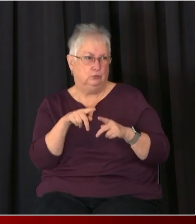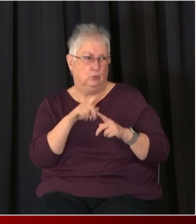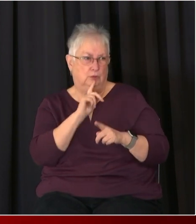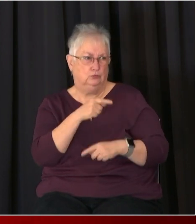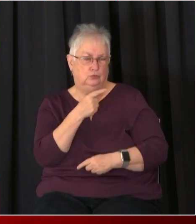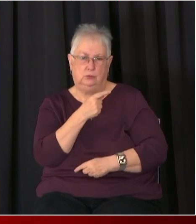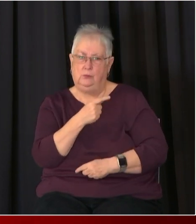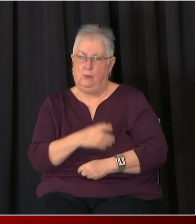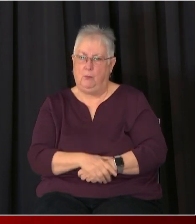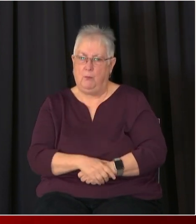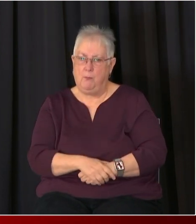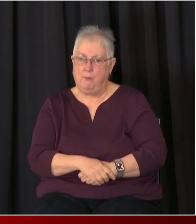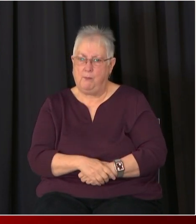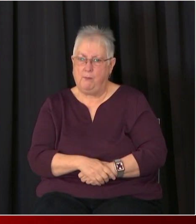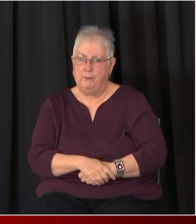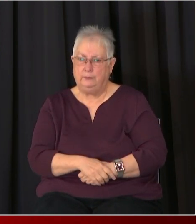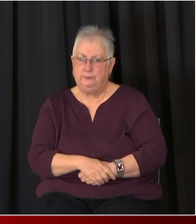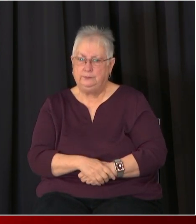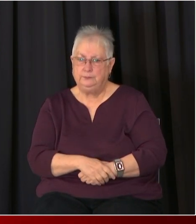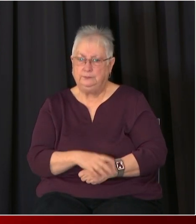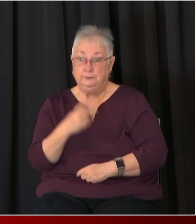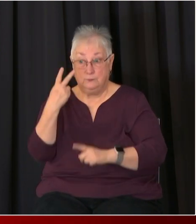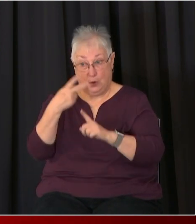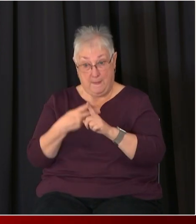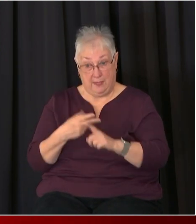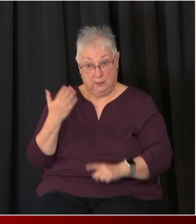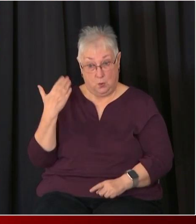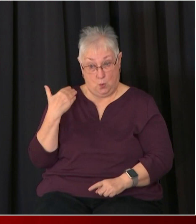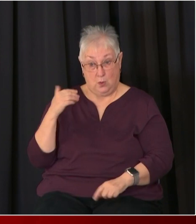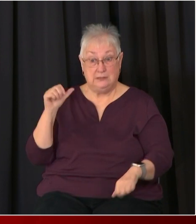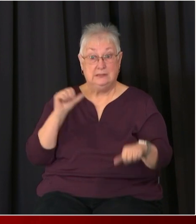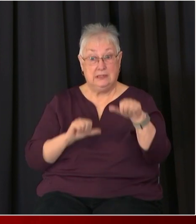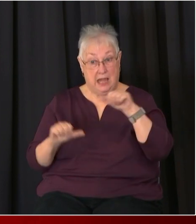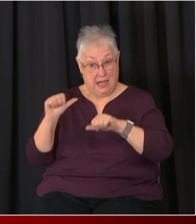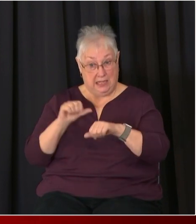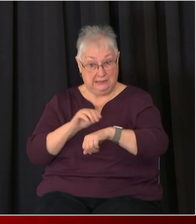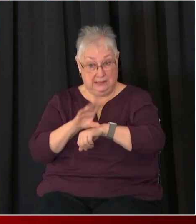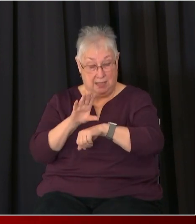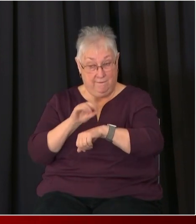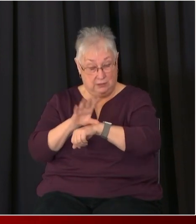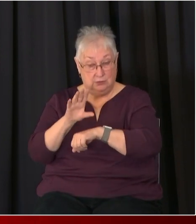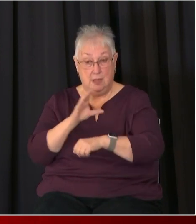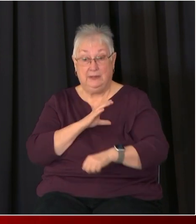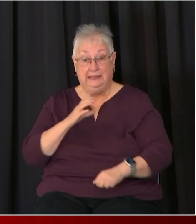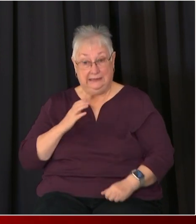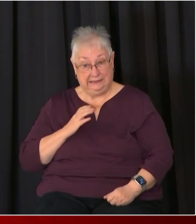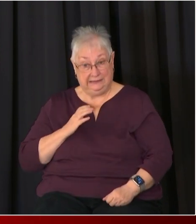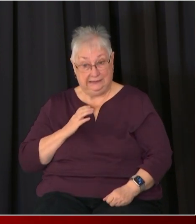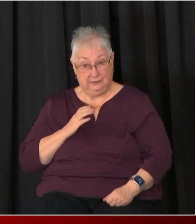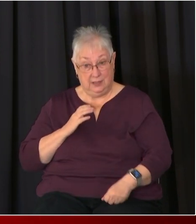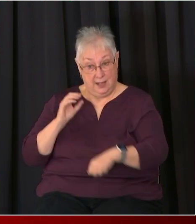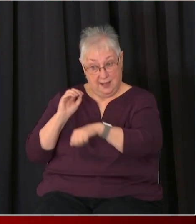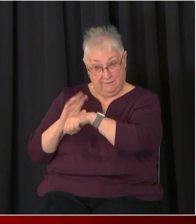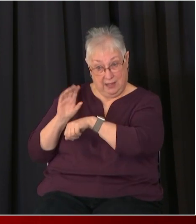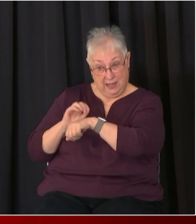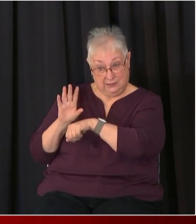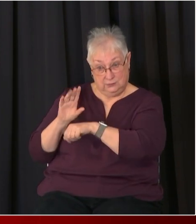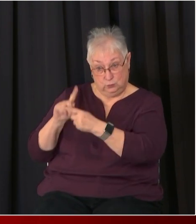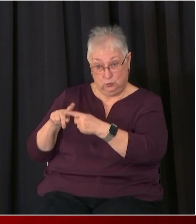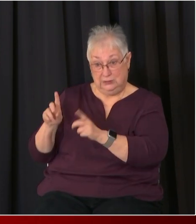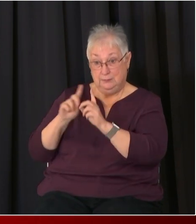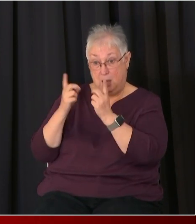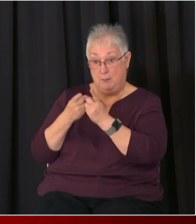scientific advisory committee to advise the director of the Department of DC Health on